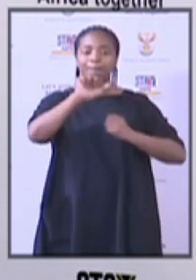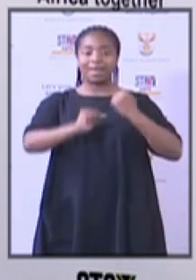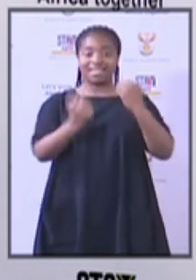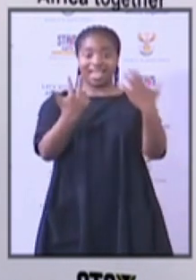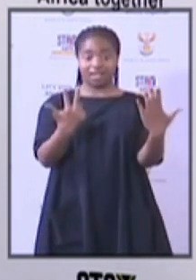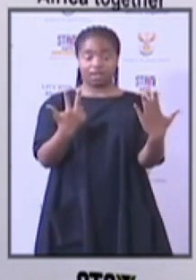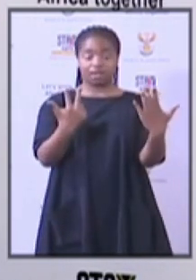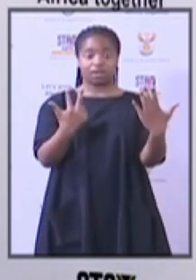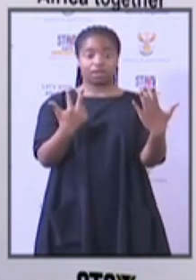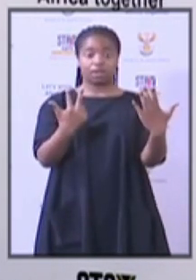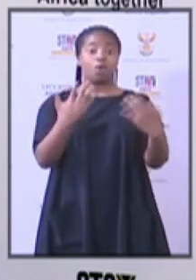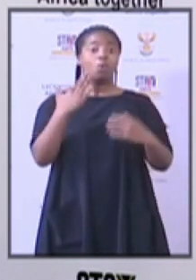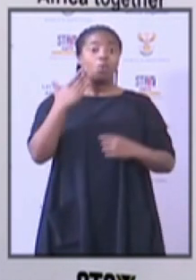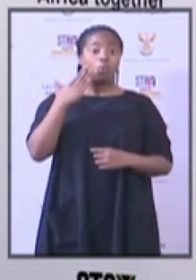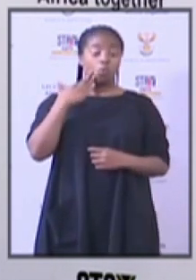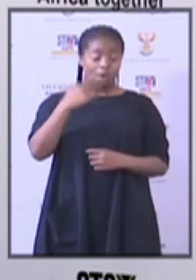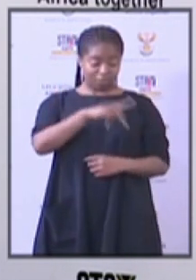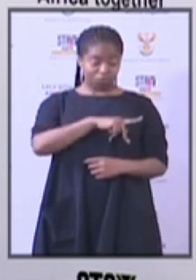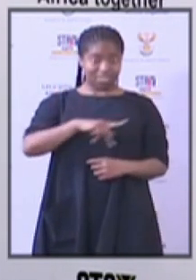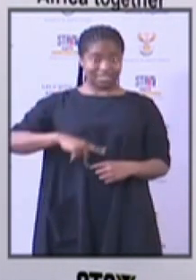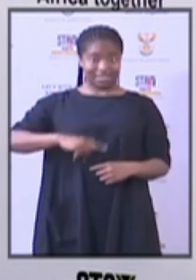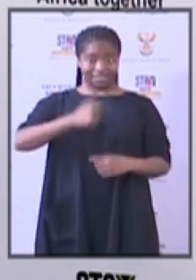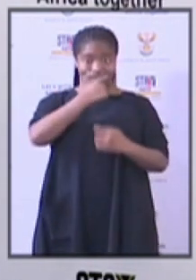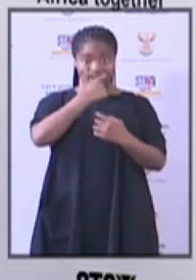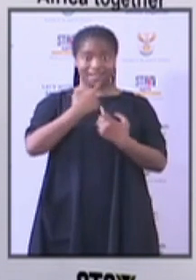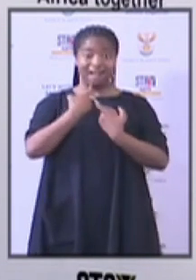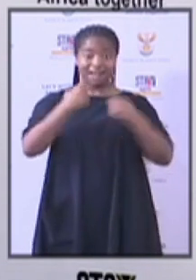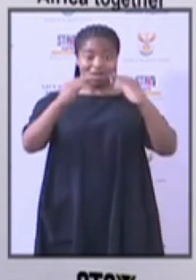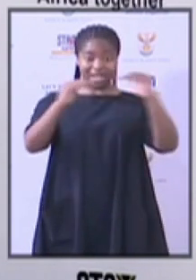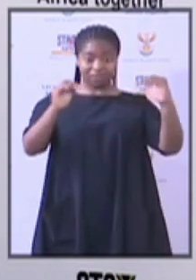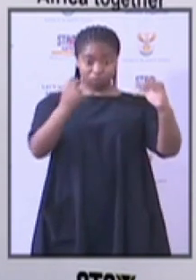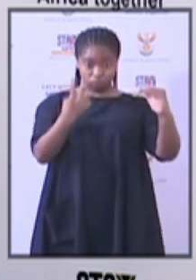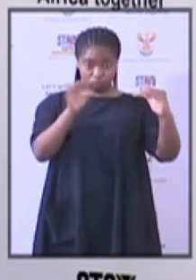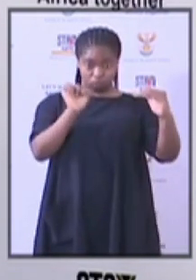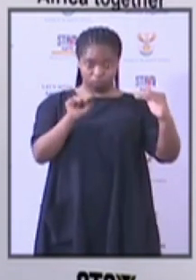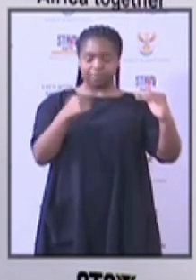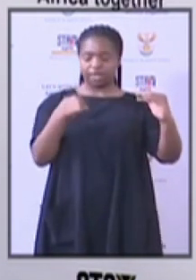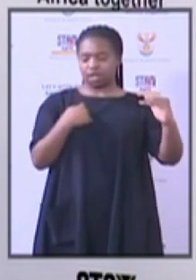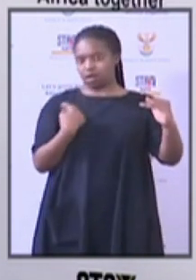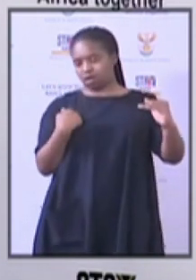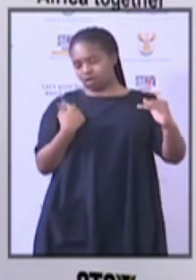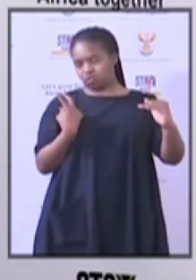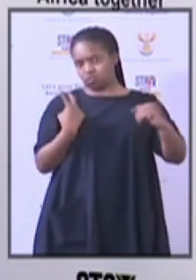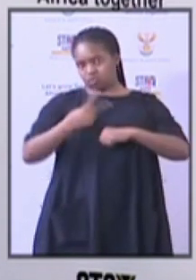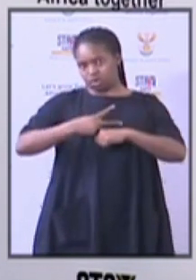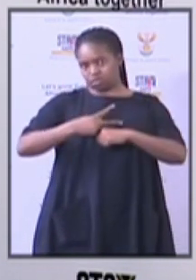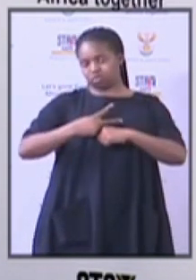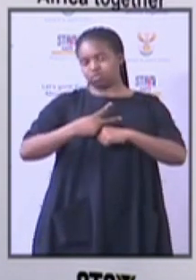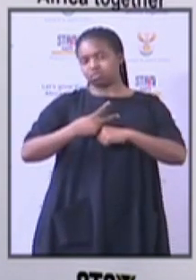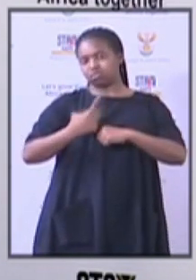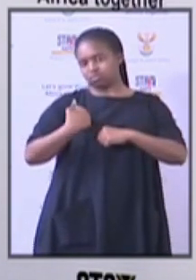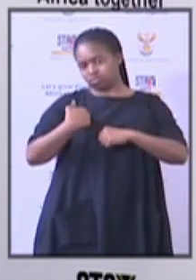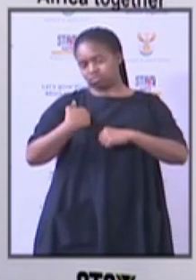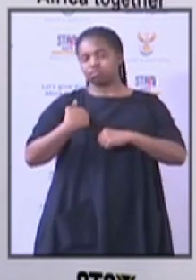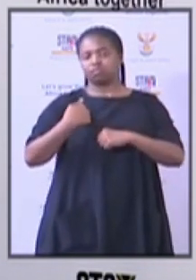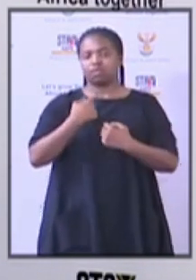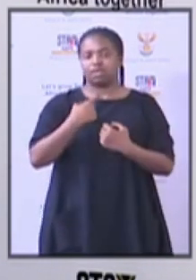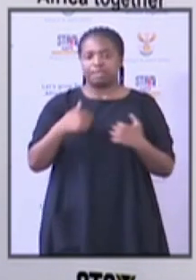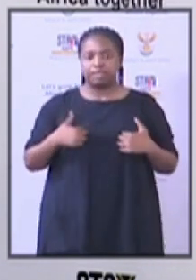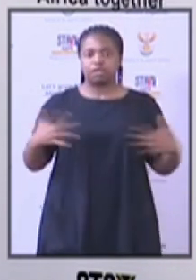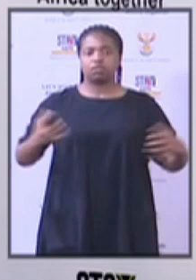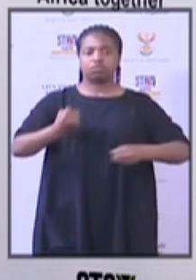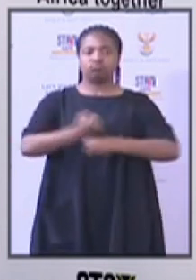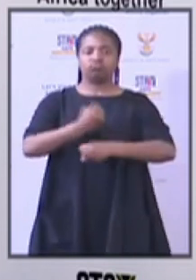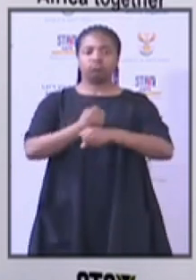directions authorizing the provision of these services was gazetted. Today we are here just to outline,